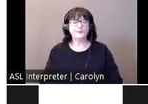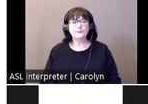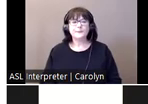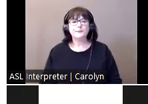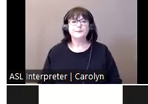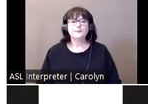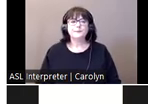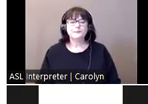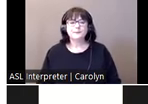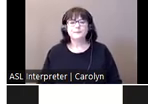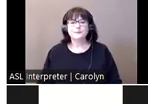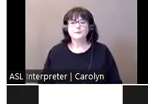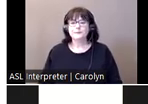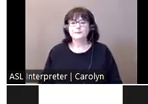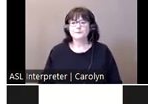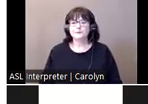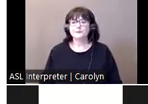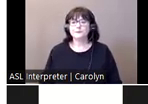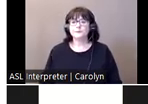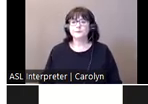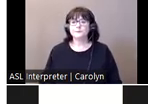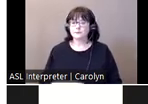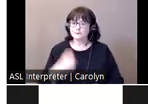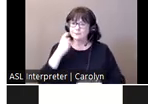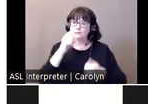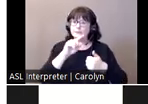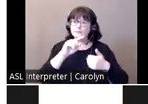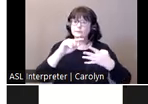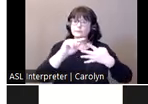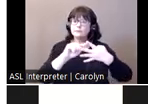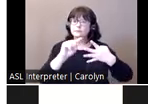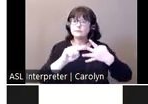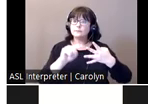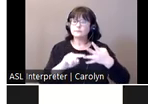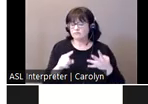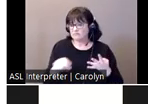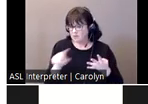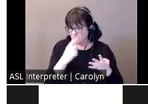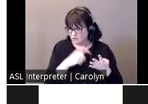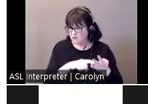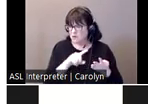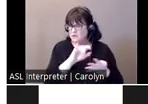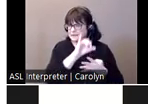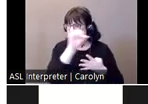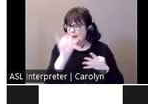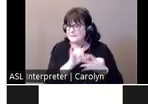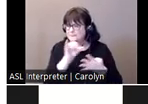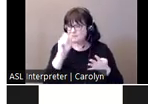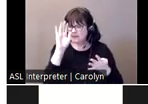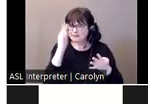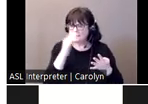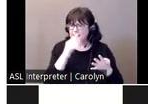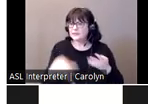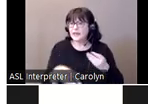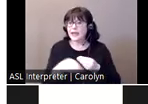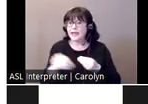So what are some of the common features that you saw in those definitions? And some of them might be the same things as you typed into the chat, but feel free to type in again if anything